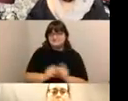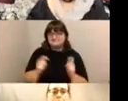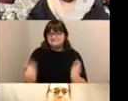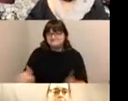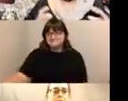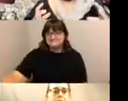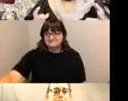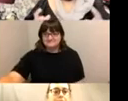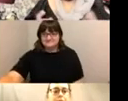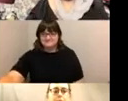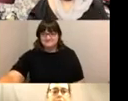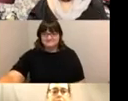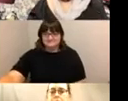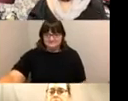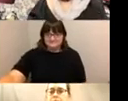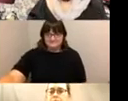word they in the center.